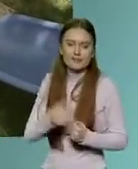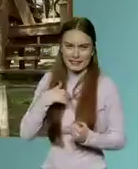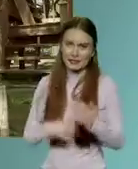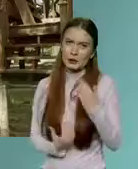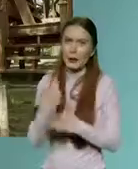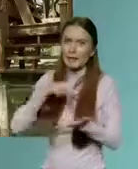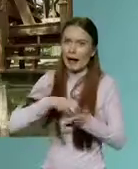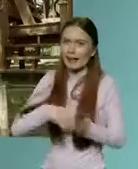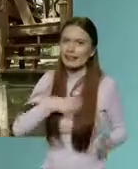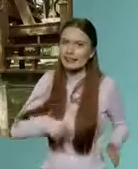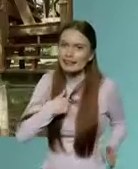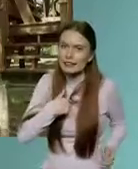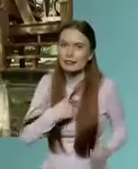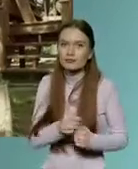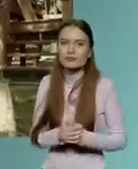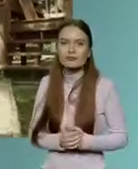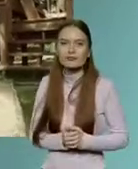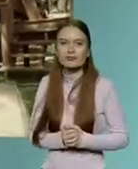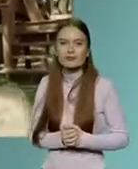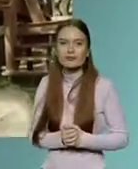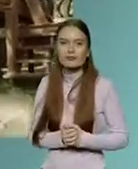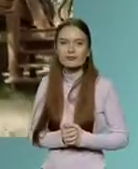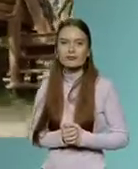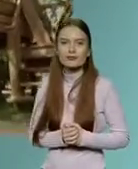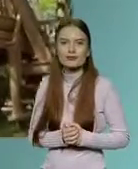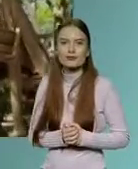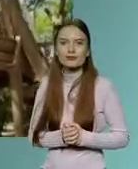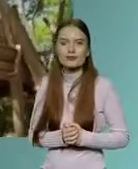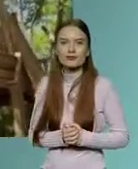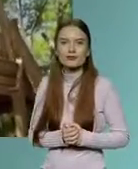plan. Dana stands up.